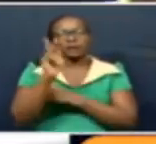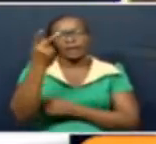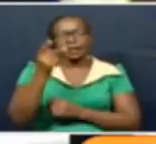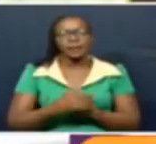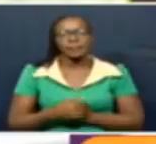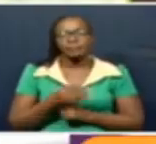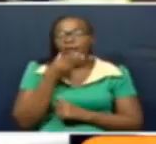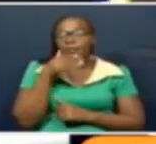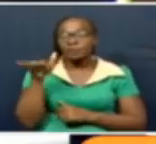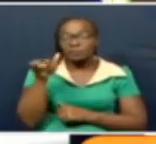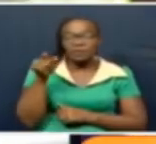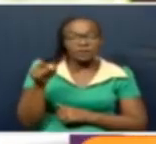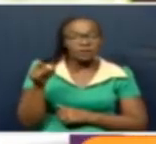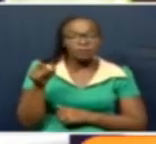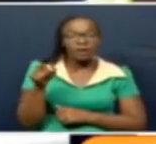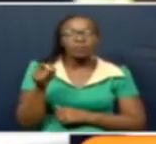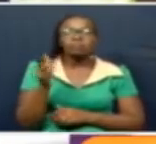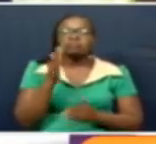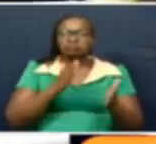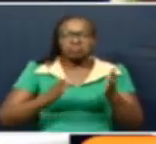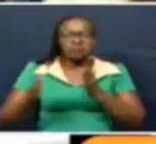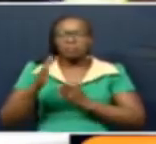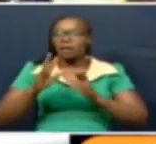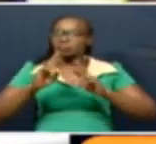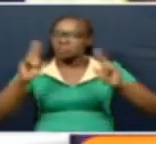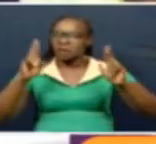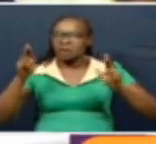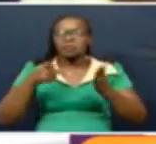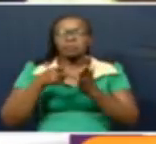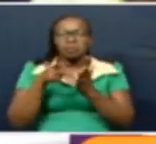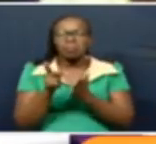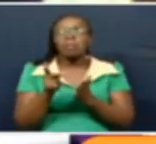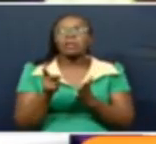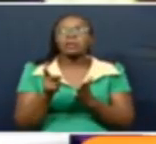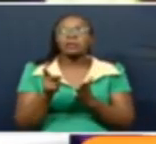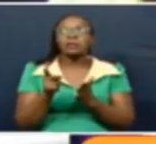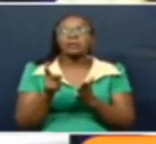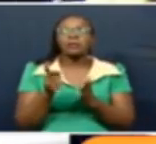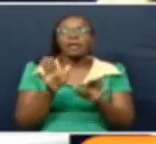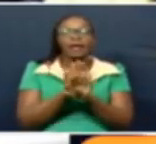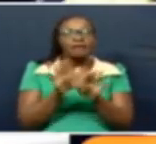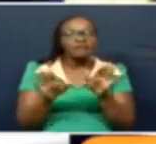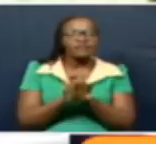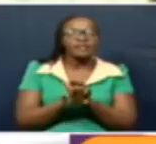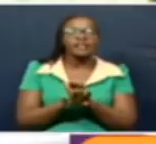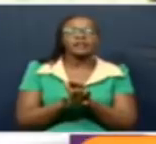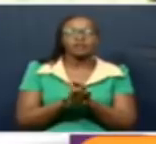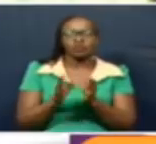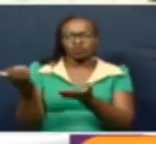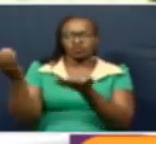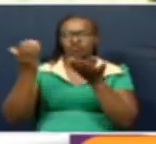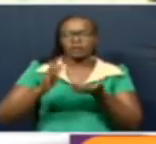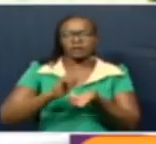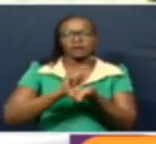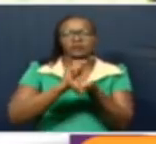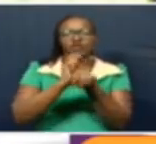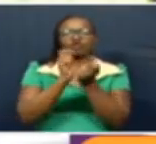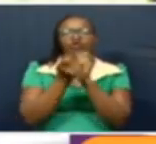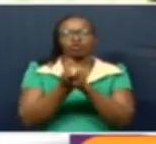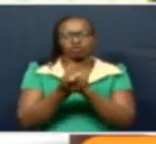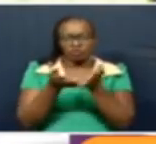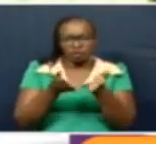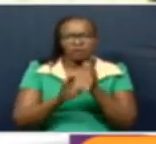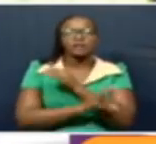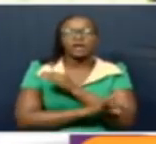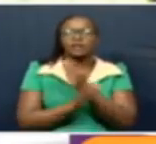was somebody who was prepared to pay the ultimate to bring about change in this country, and